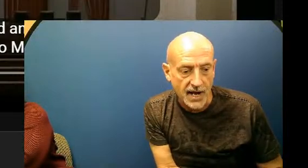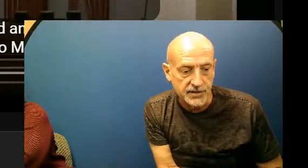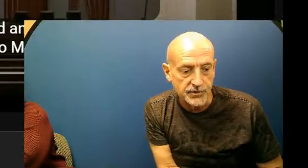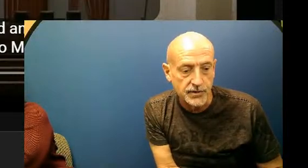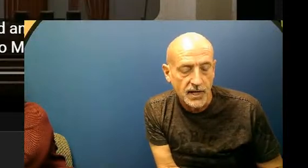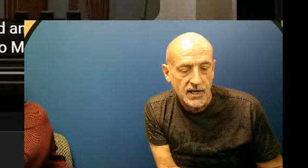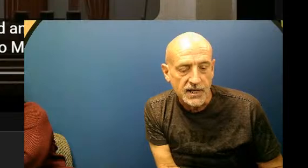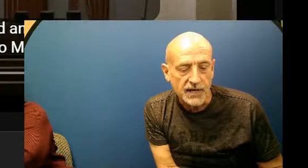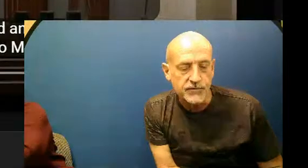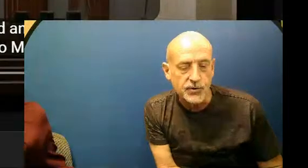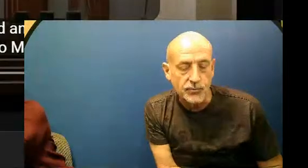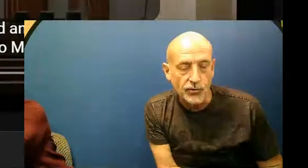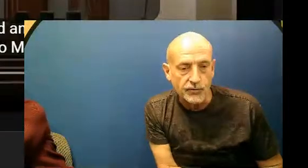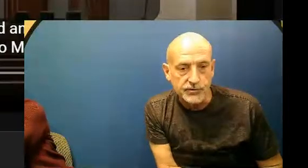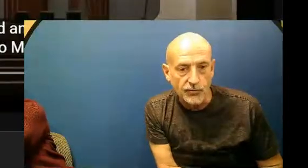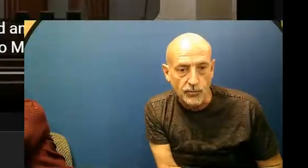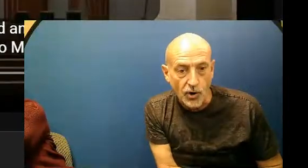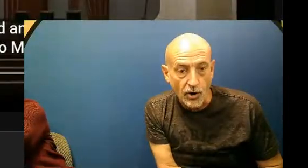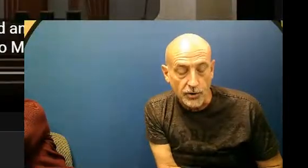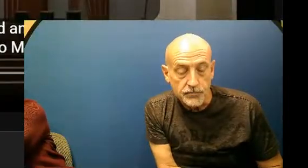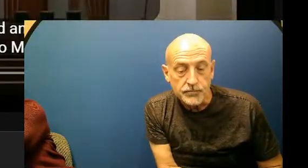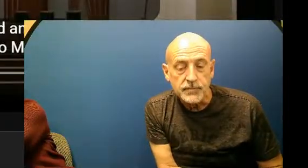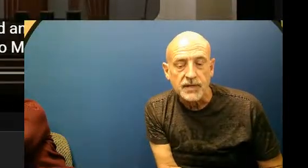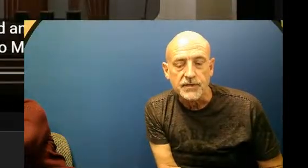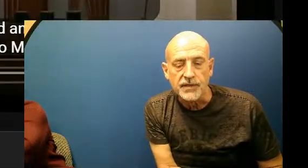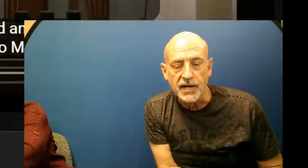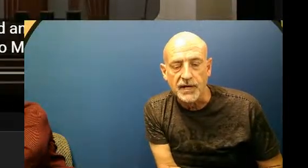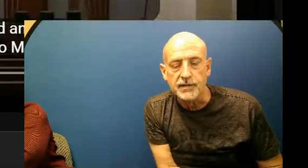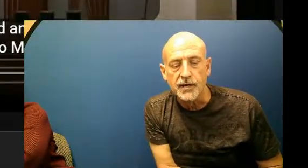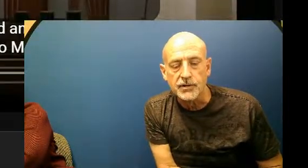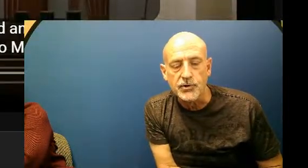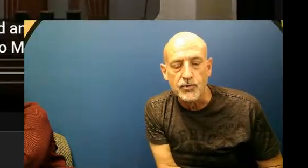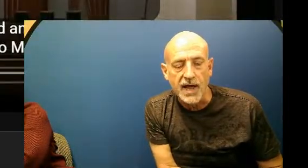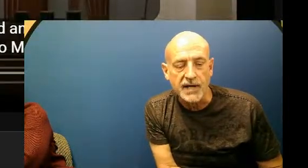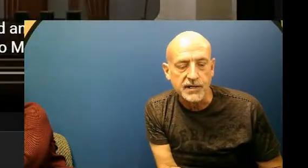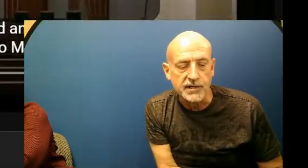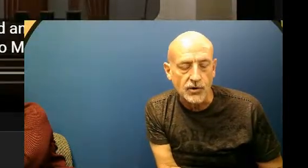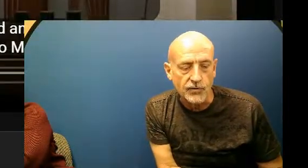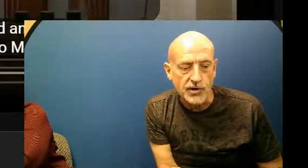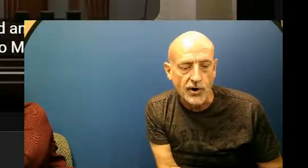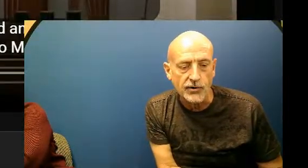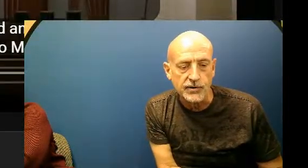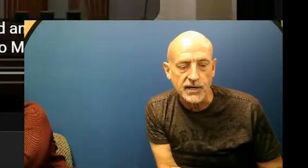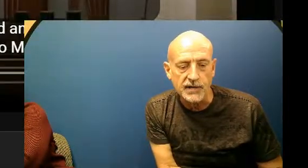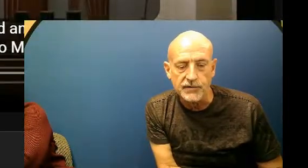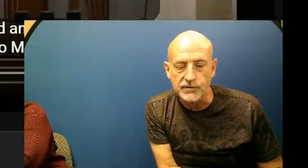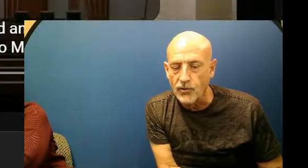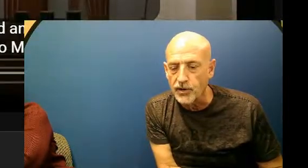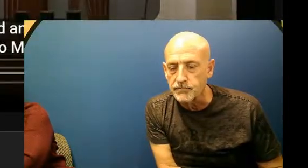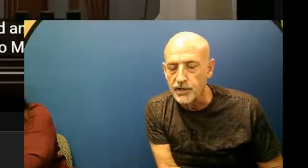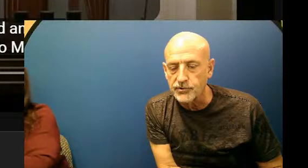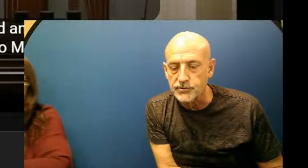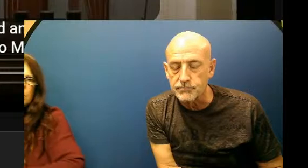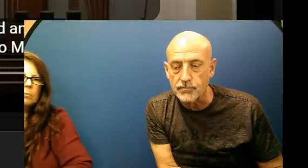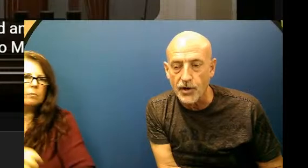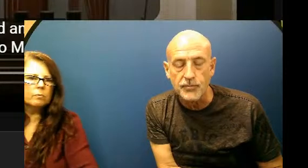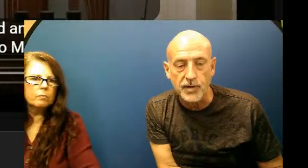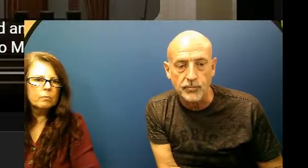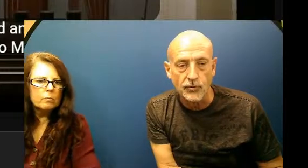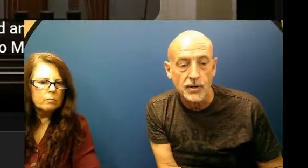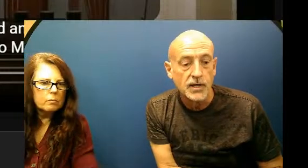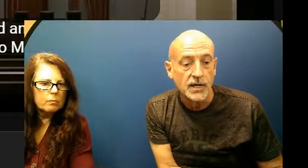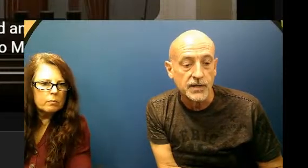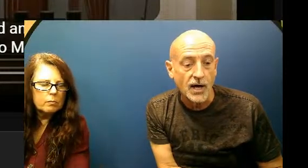by the statute. If you can prove it's overbroad, then you can get it overturned, even though it injures